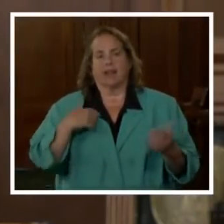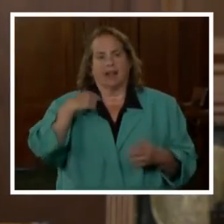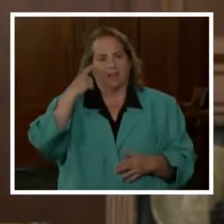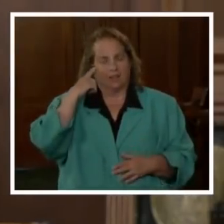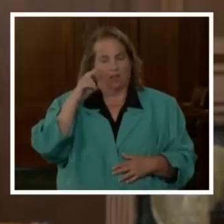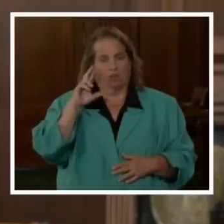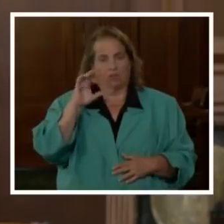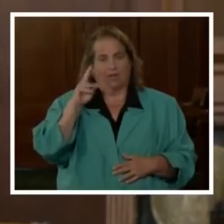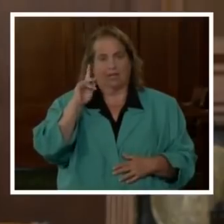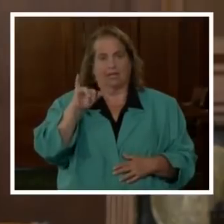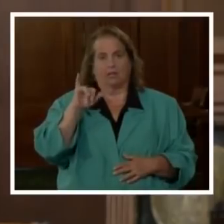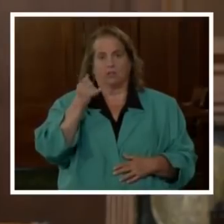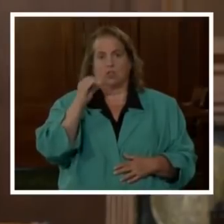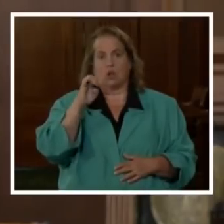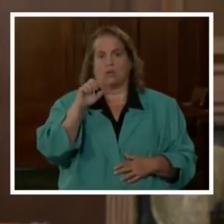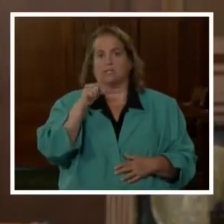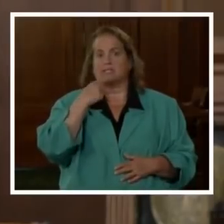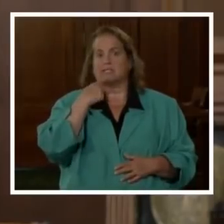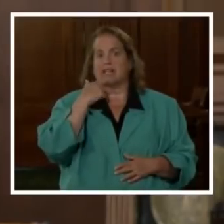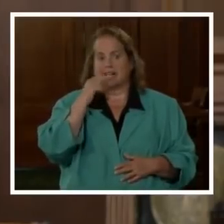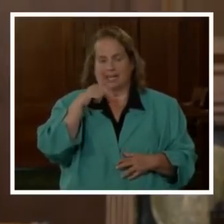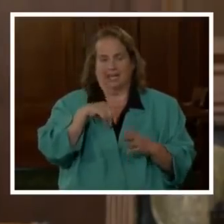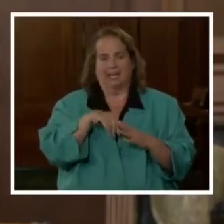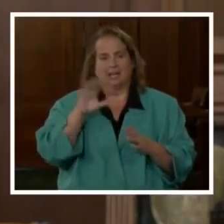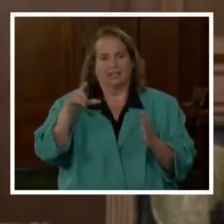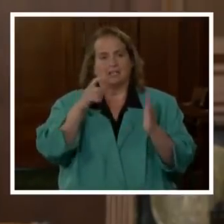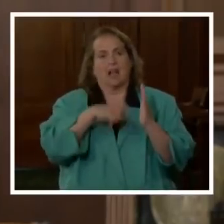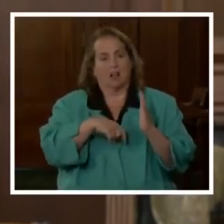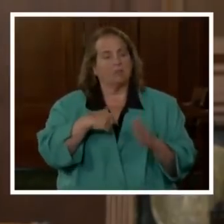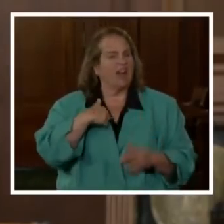Jones said it in his column, I'm going to be all right.